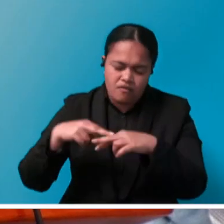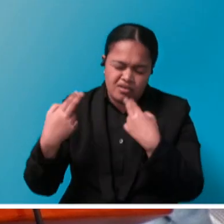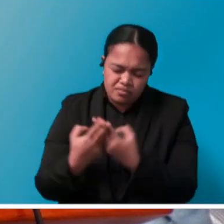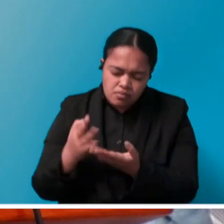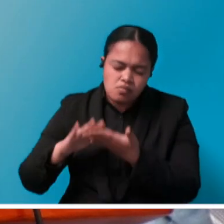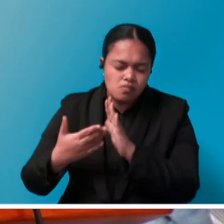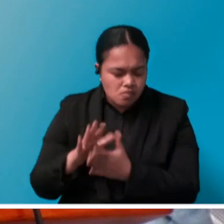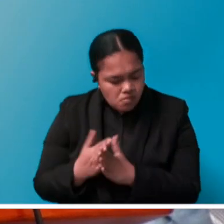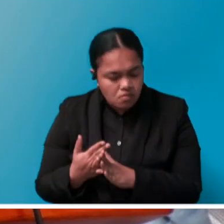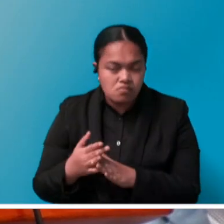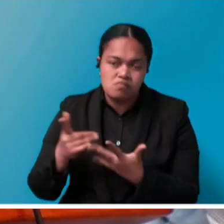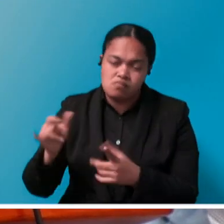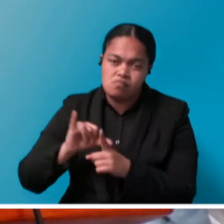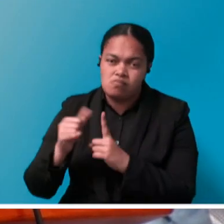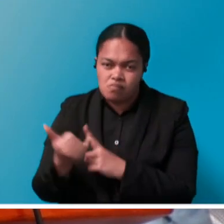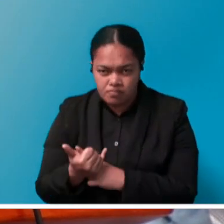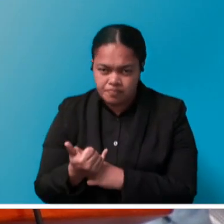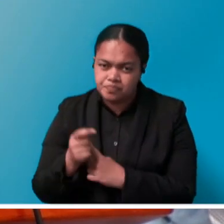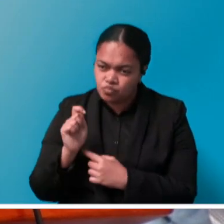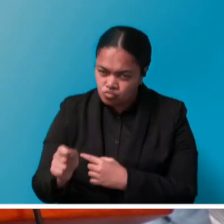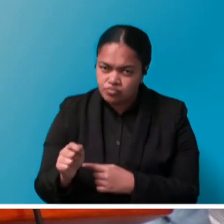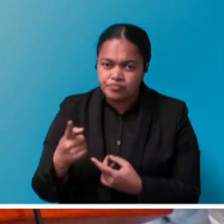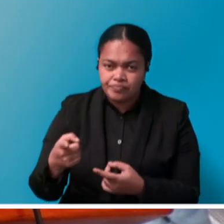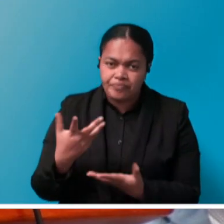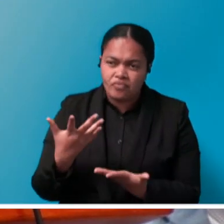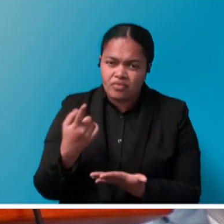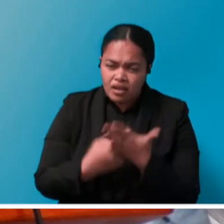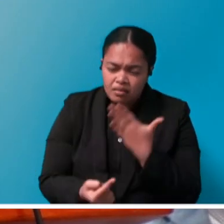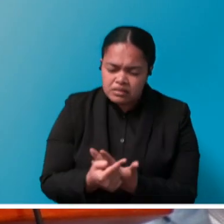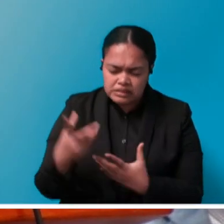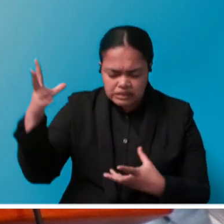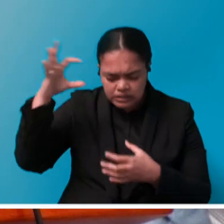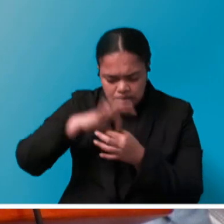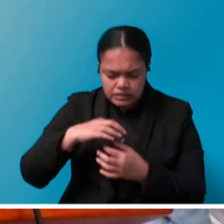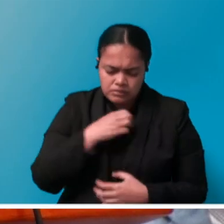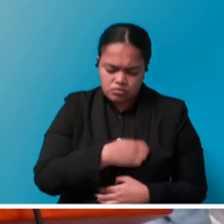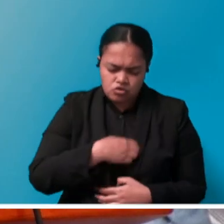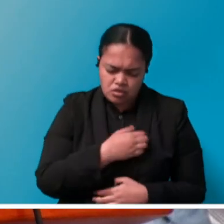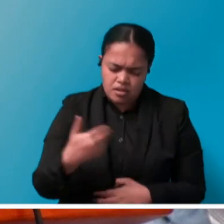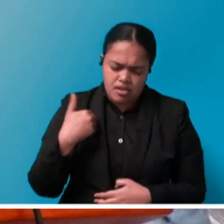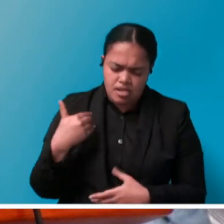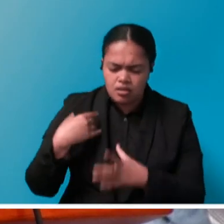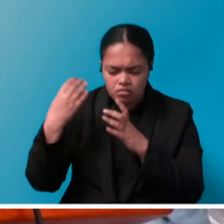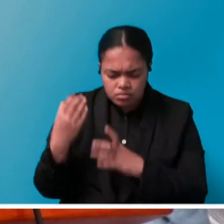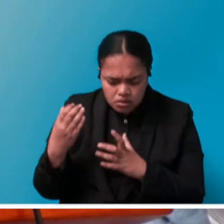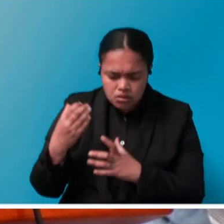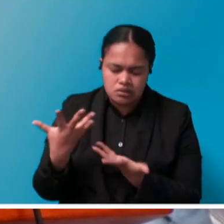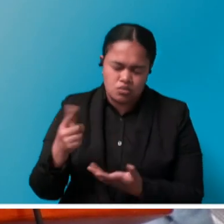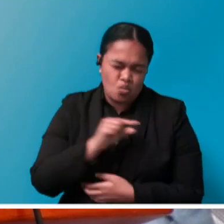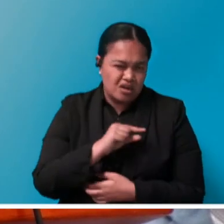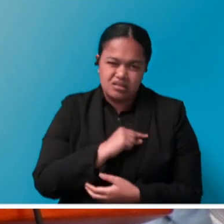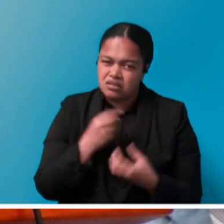community, and on society at large, which manifests as emotional distress, health burdens, reduction in quality of life, and